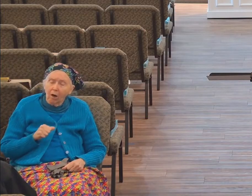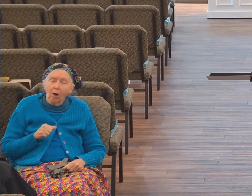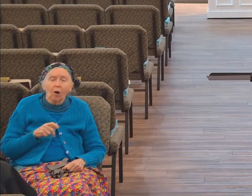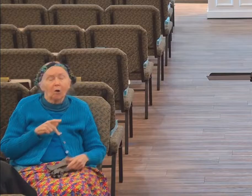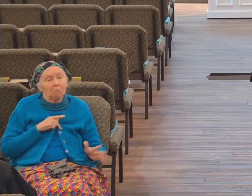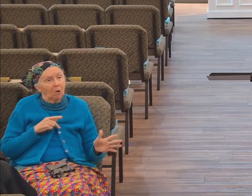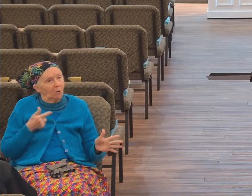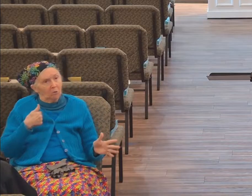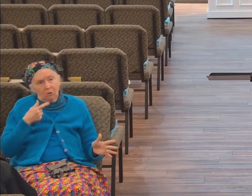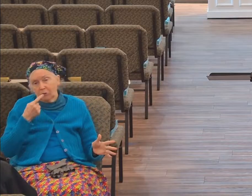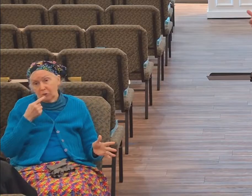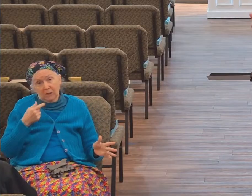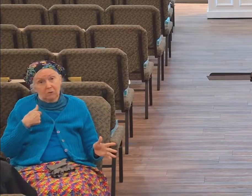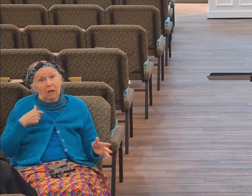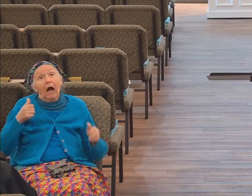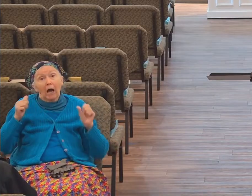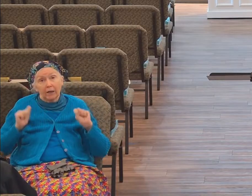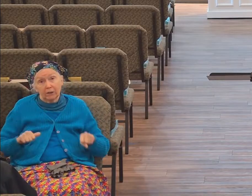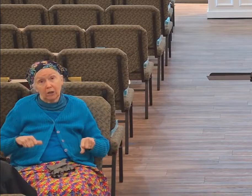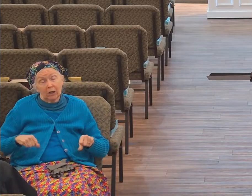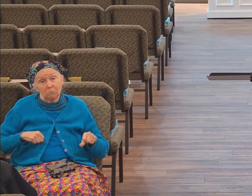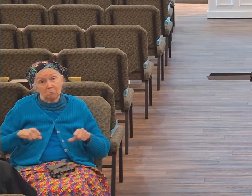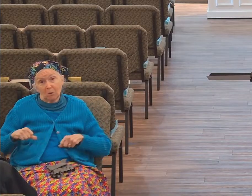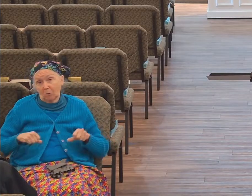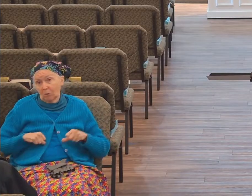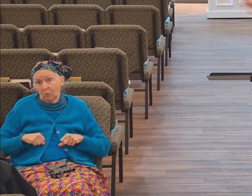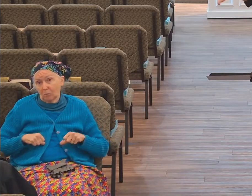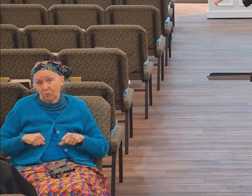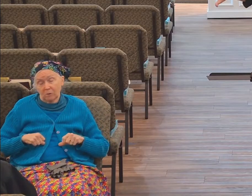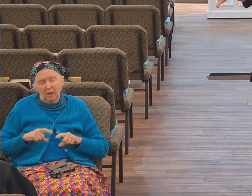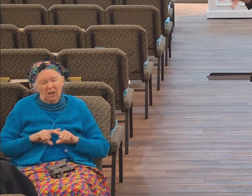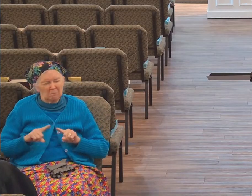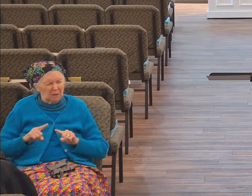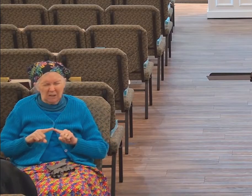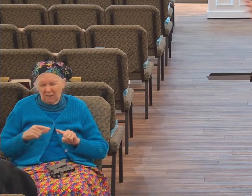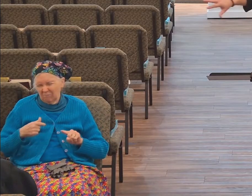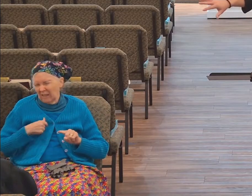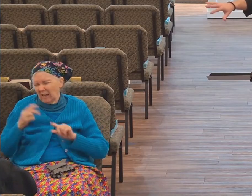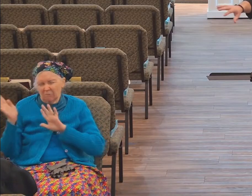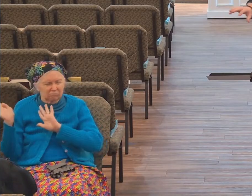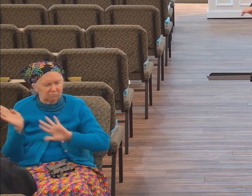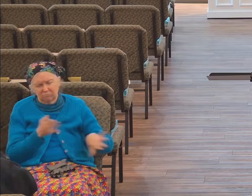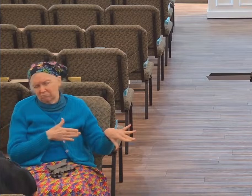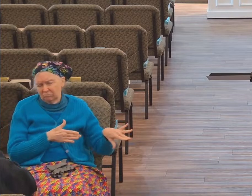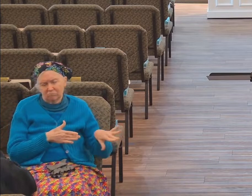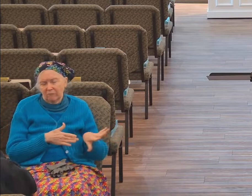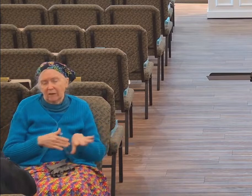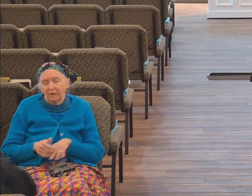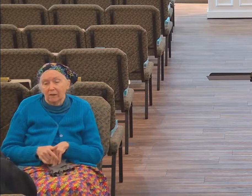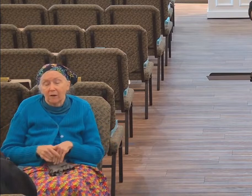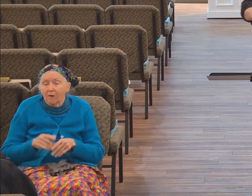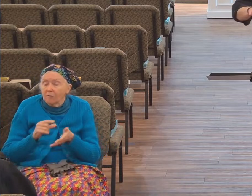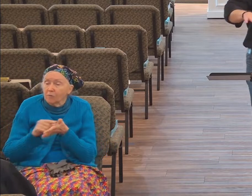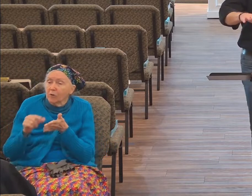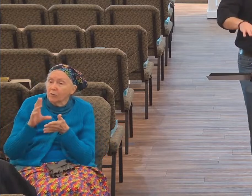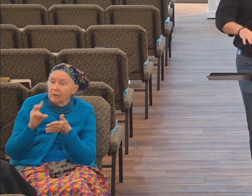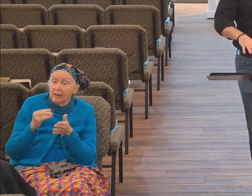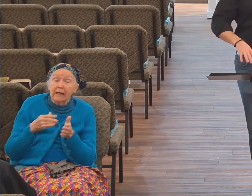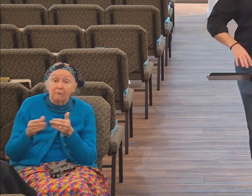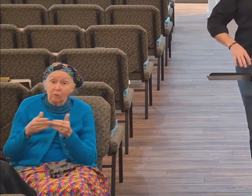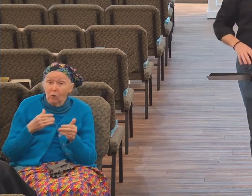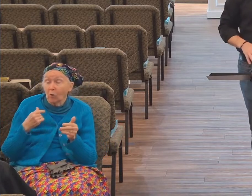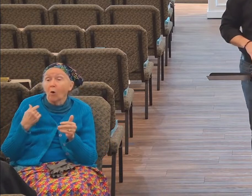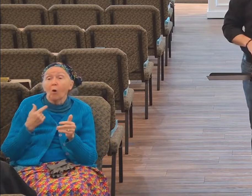boast? Let me tell you, Bob. And then he says, but I throw all that away, right? I throw all that away. He says, look at verse 7. Although we could